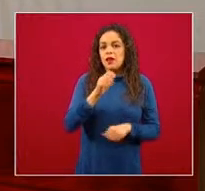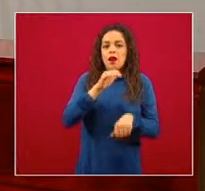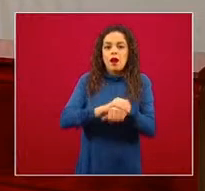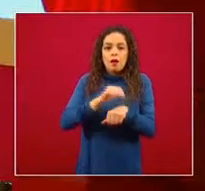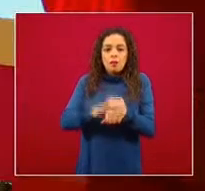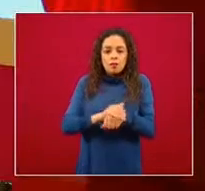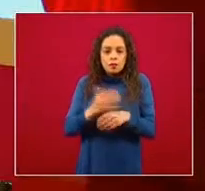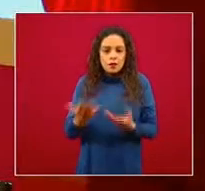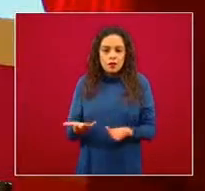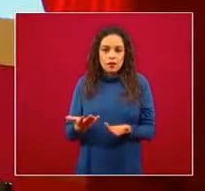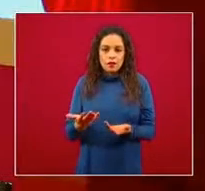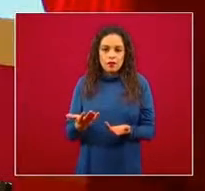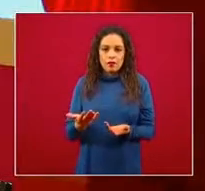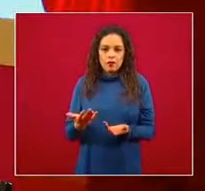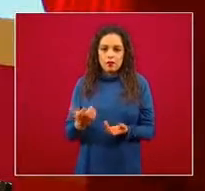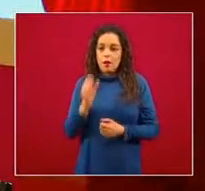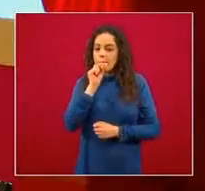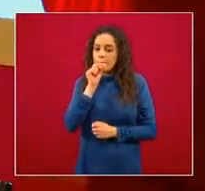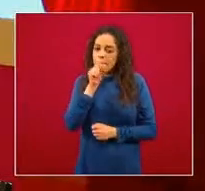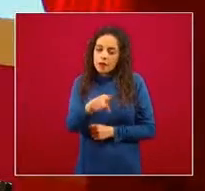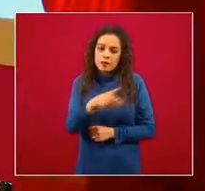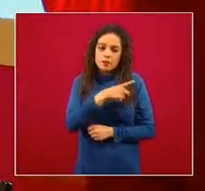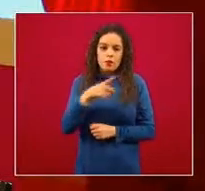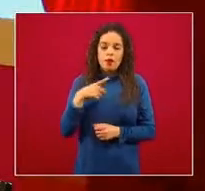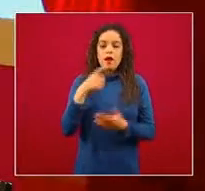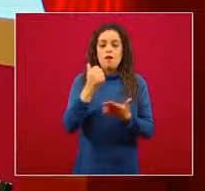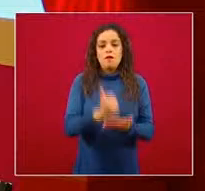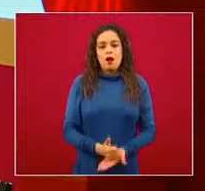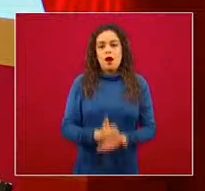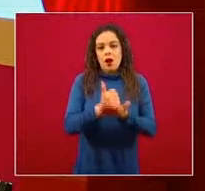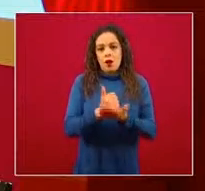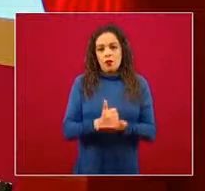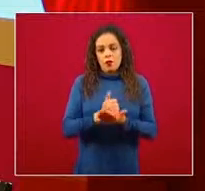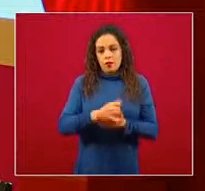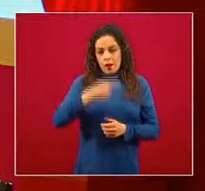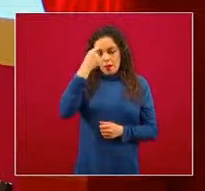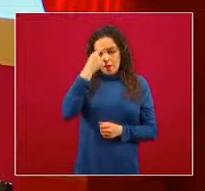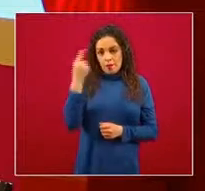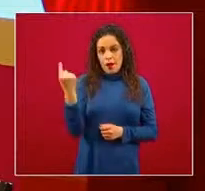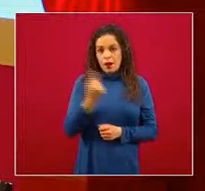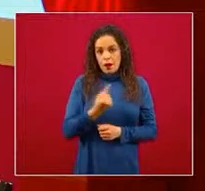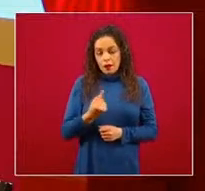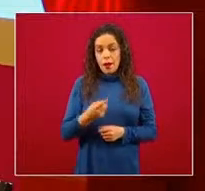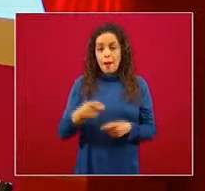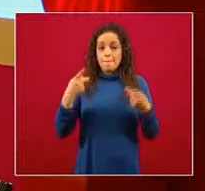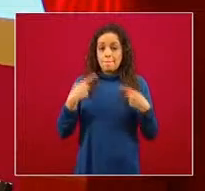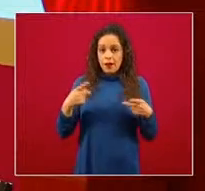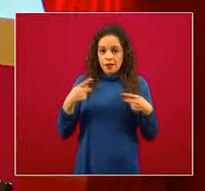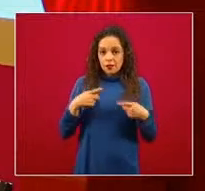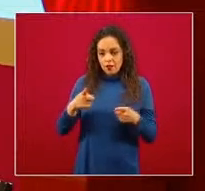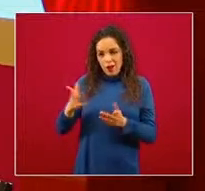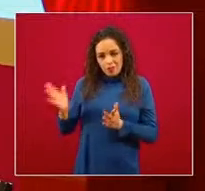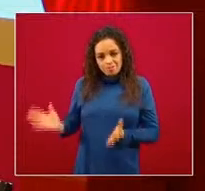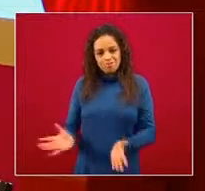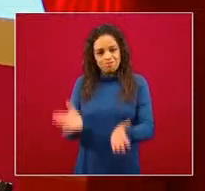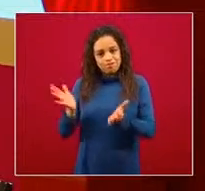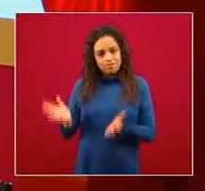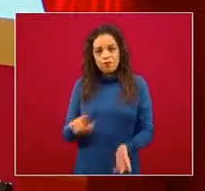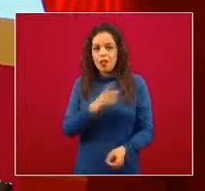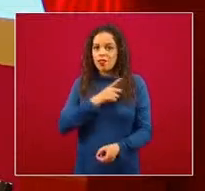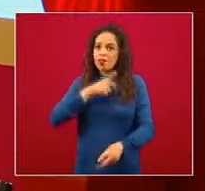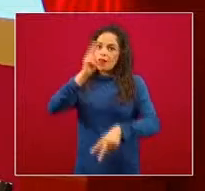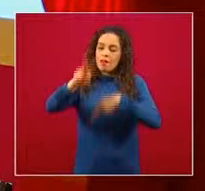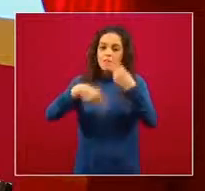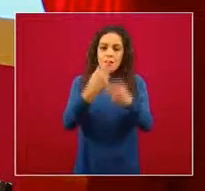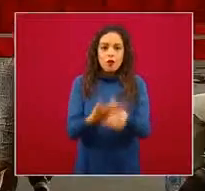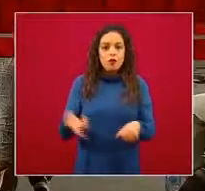friends can show symptoms. So please help us out. Help encourage people going to